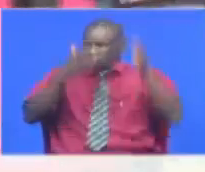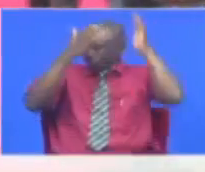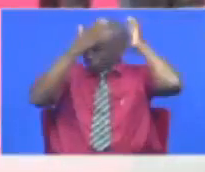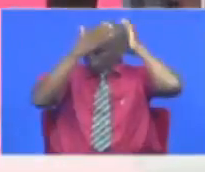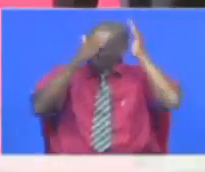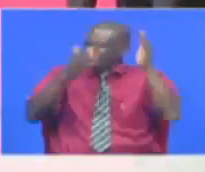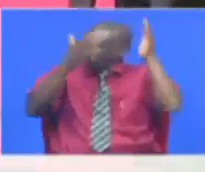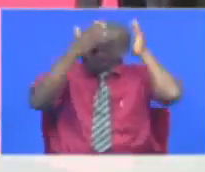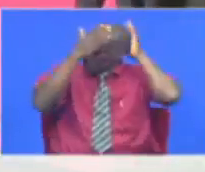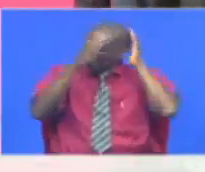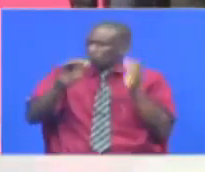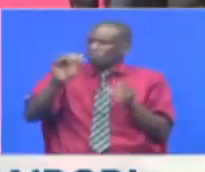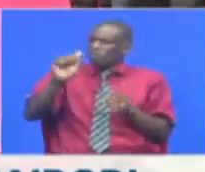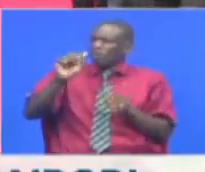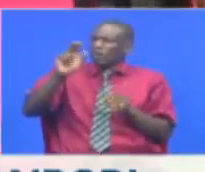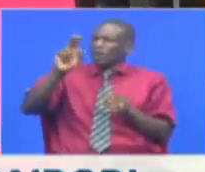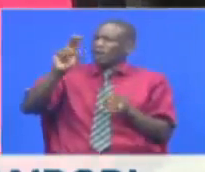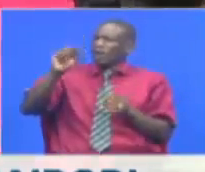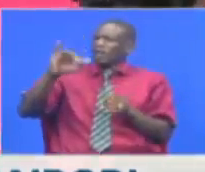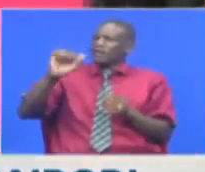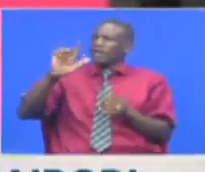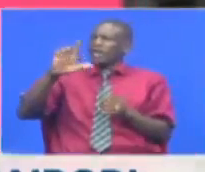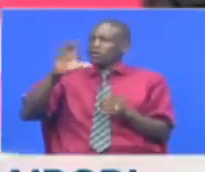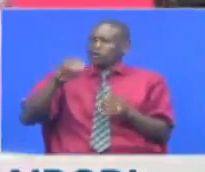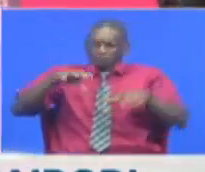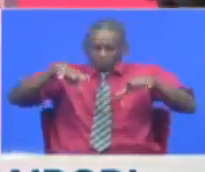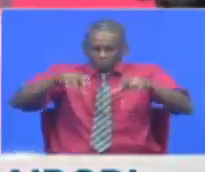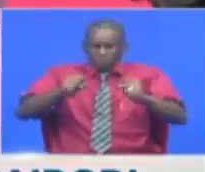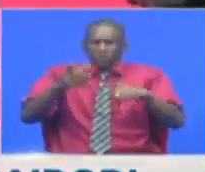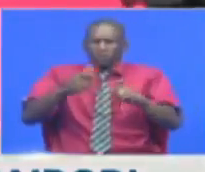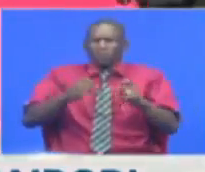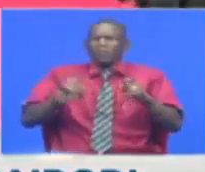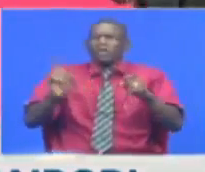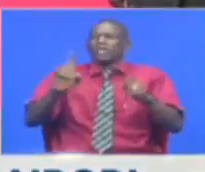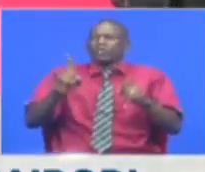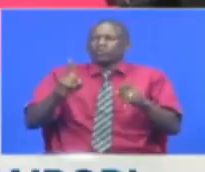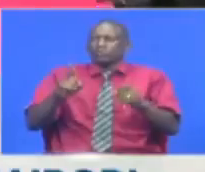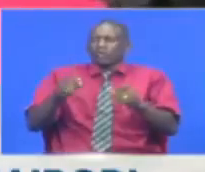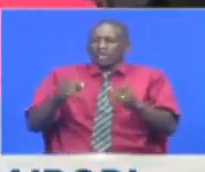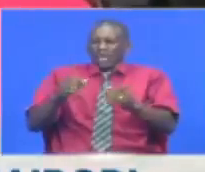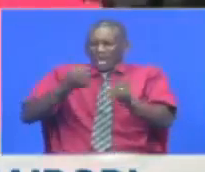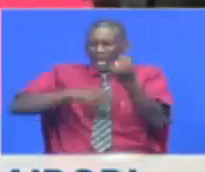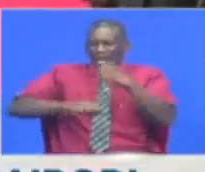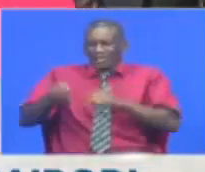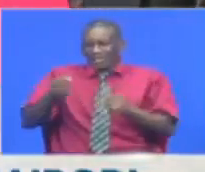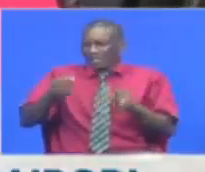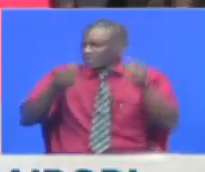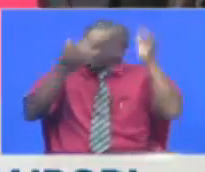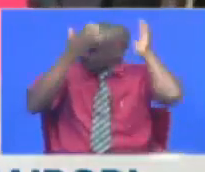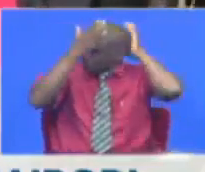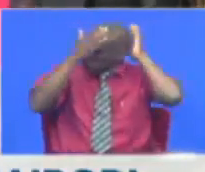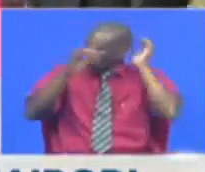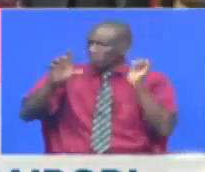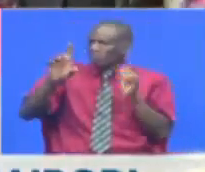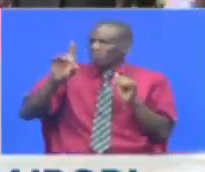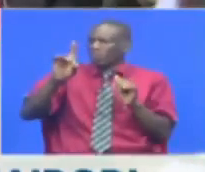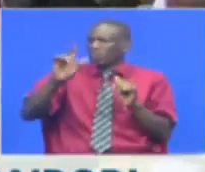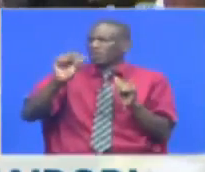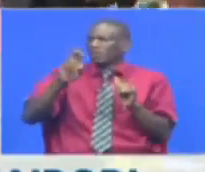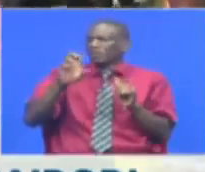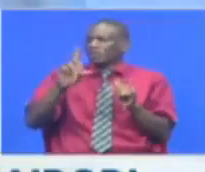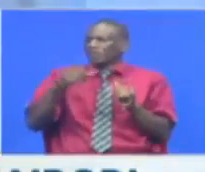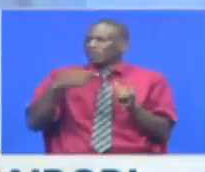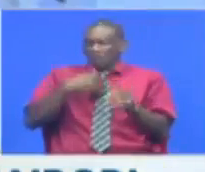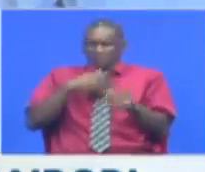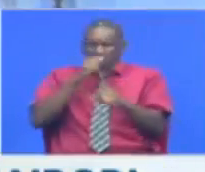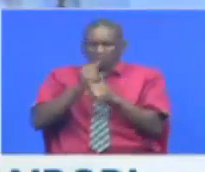will be taking over from Nairobi Auxiliary Bishop David Kamau, who's been the Apostolic Administrator of the